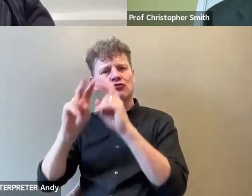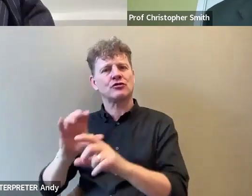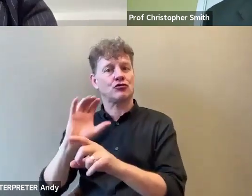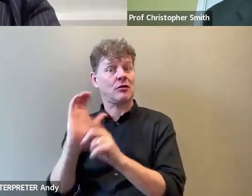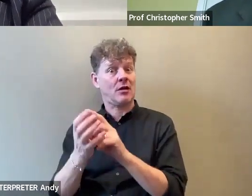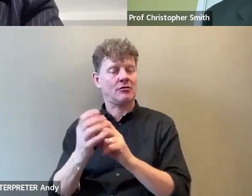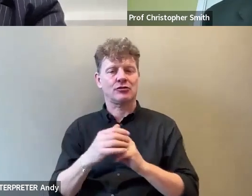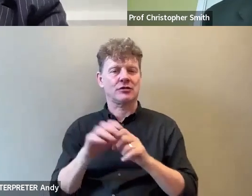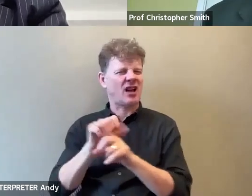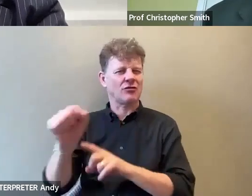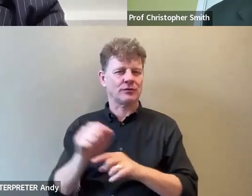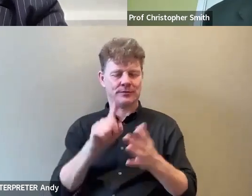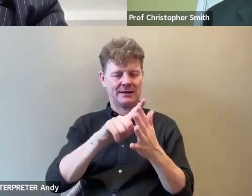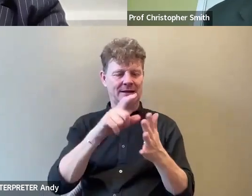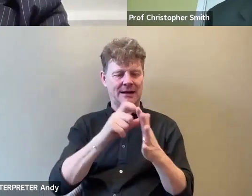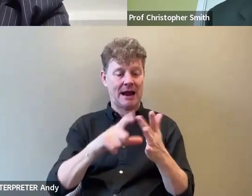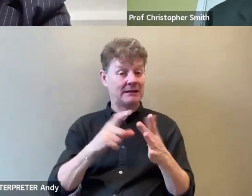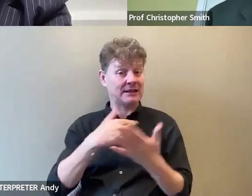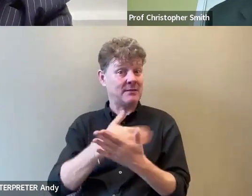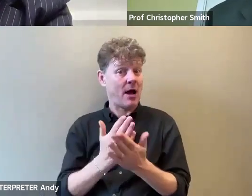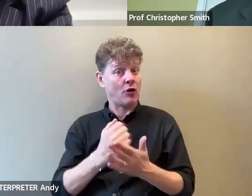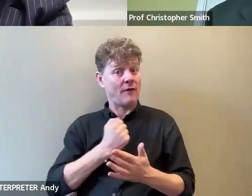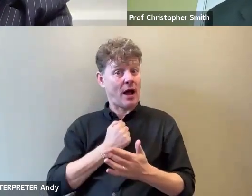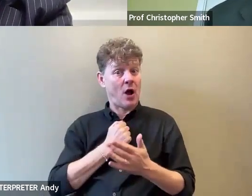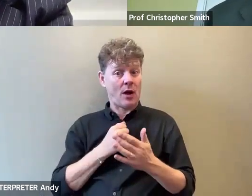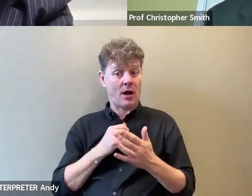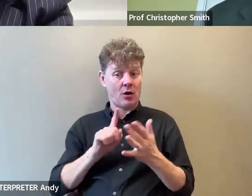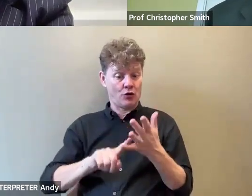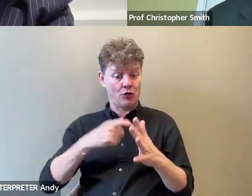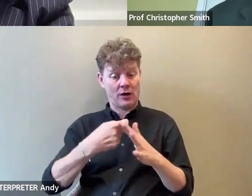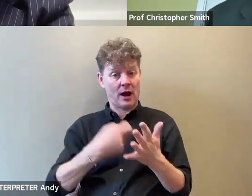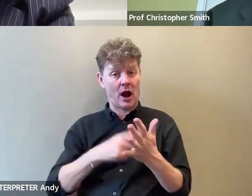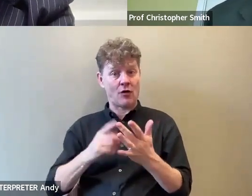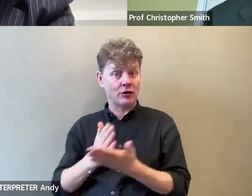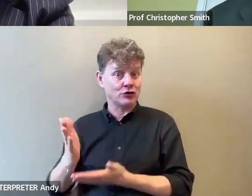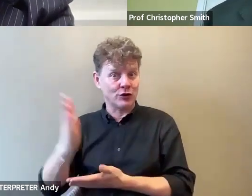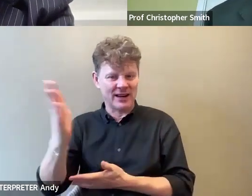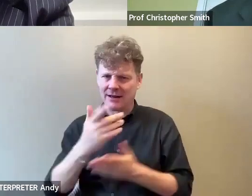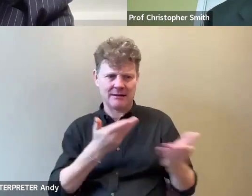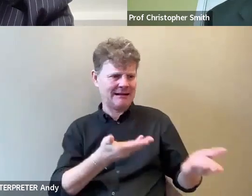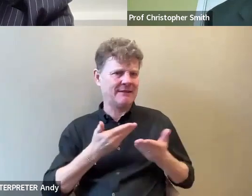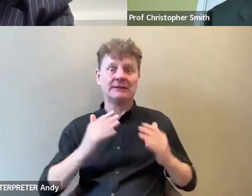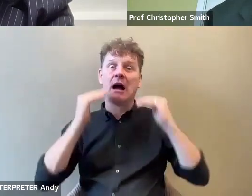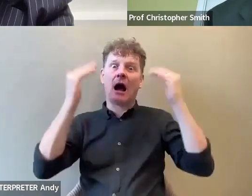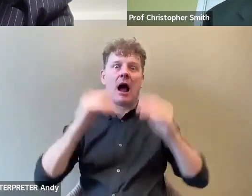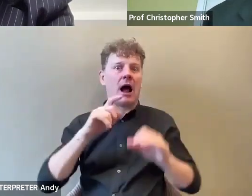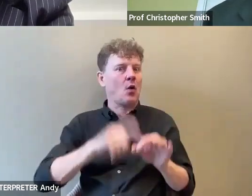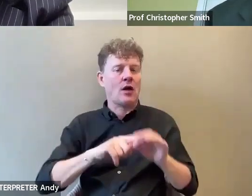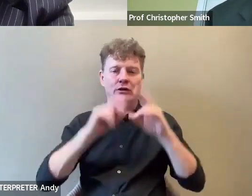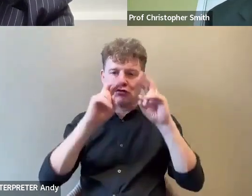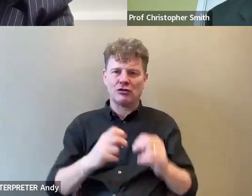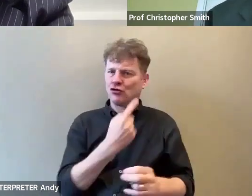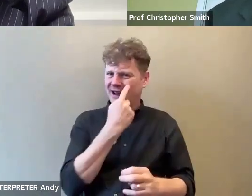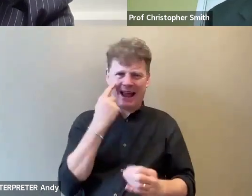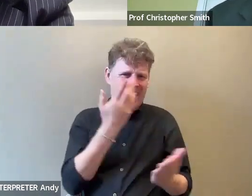EDICa is part of our UKRI EDI journey. It has provided high-quality research evidence into